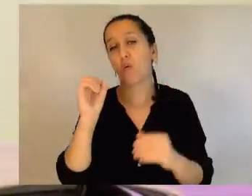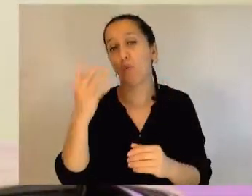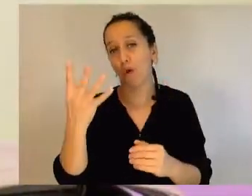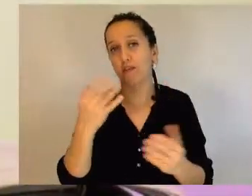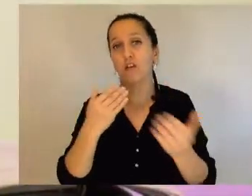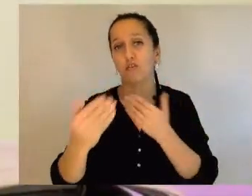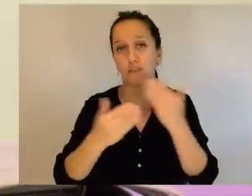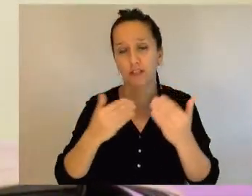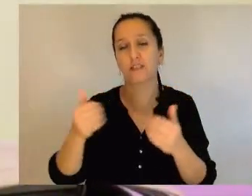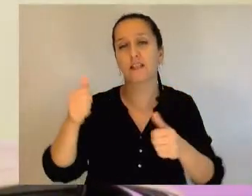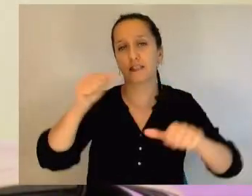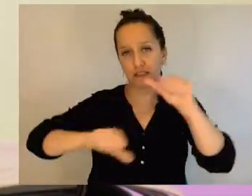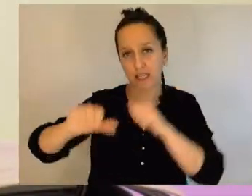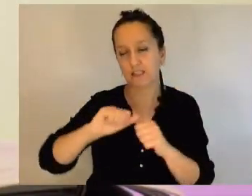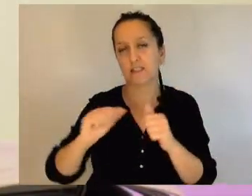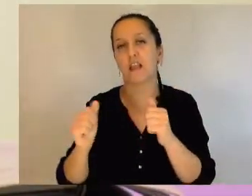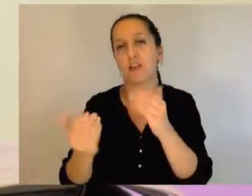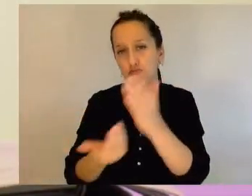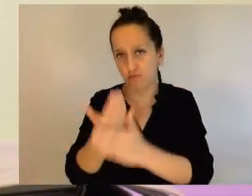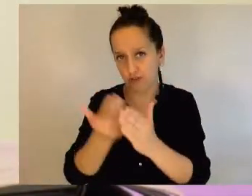of the Conference of Science,